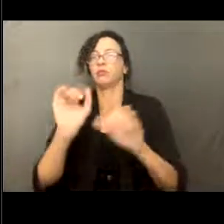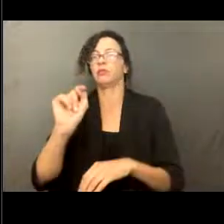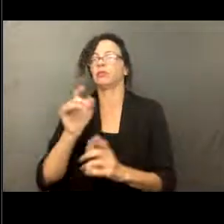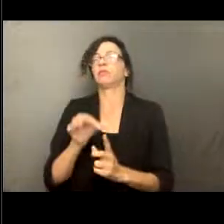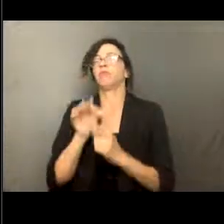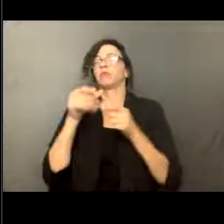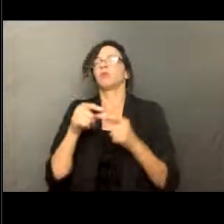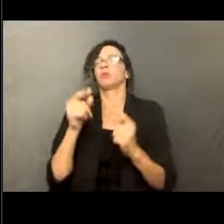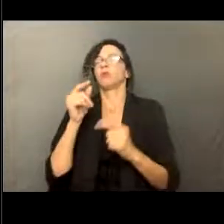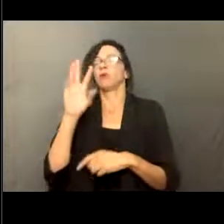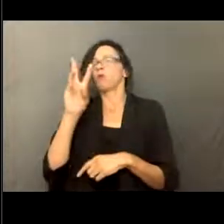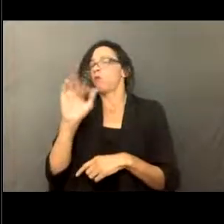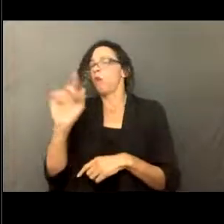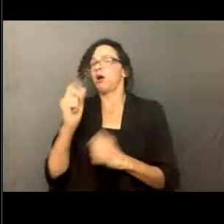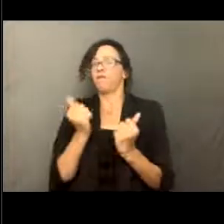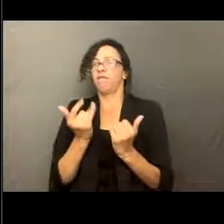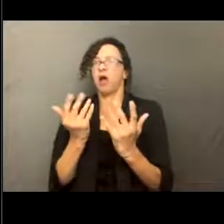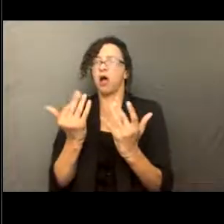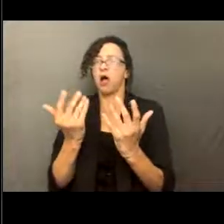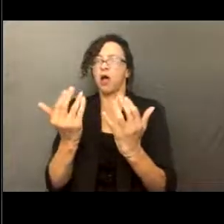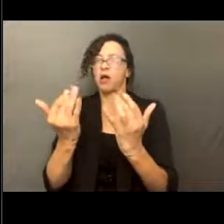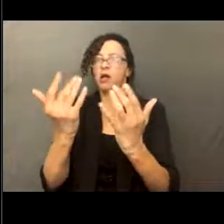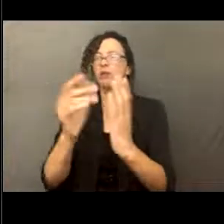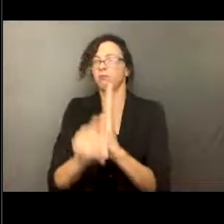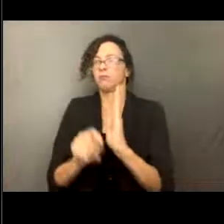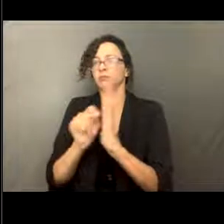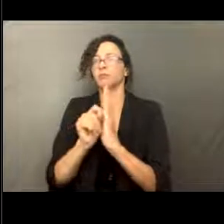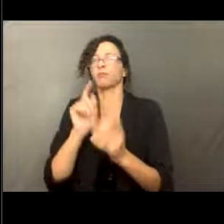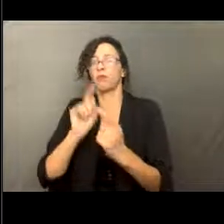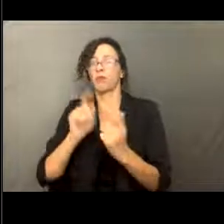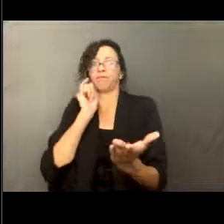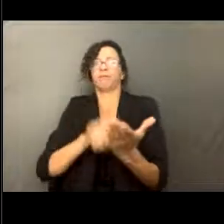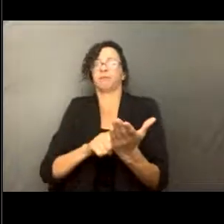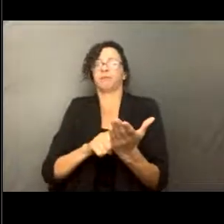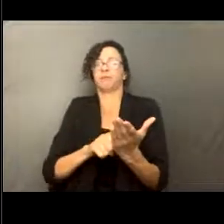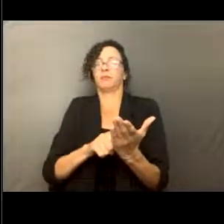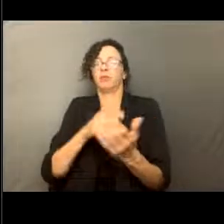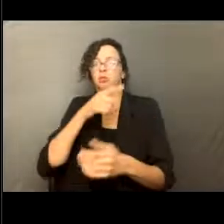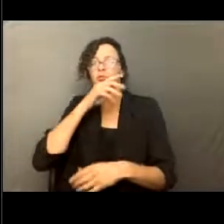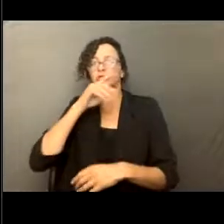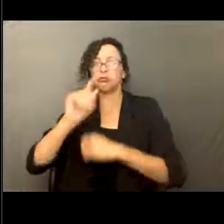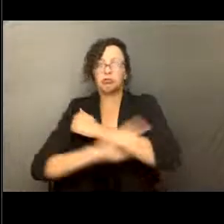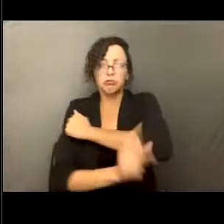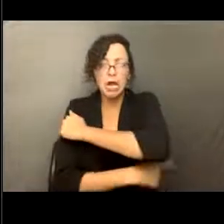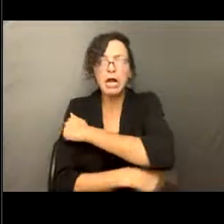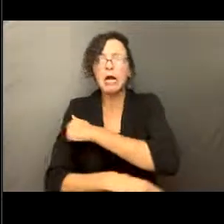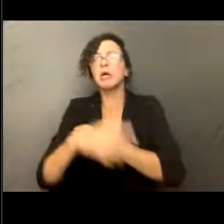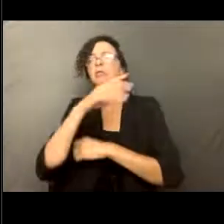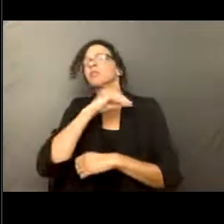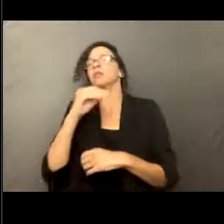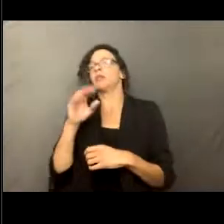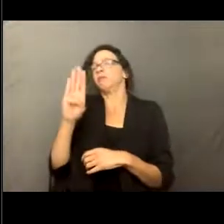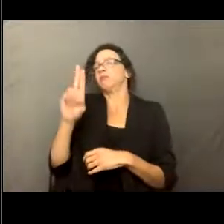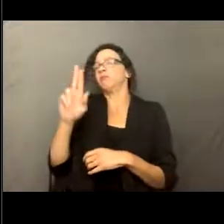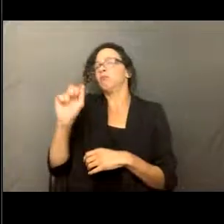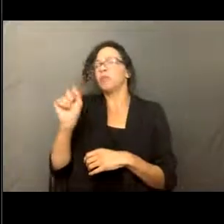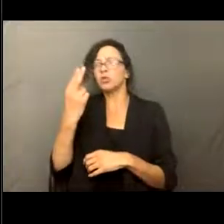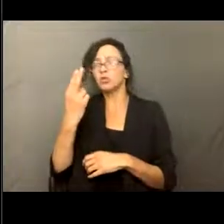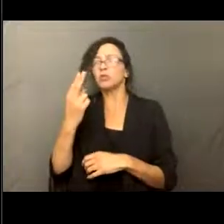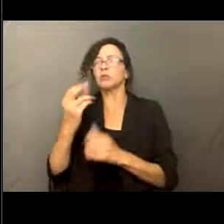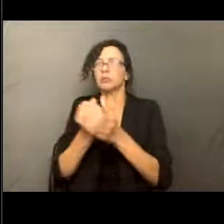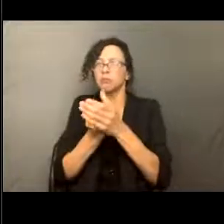having addressing brush and trash around our freeways is so important. And the way in